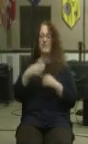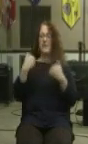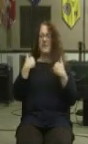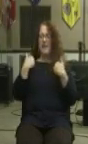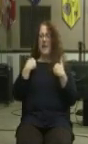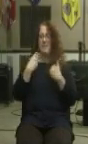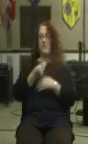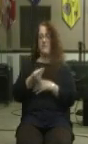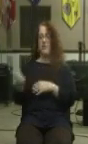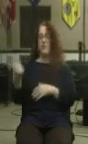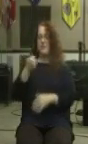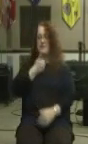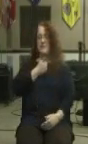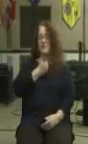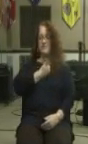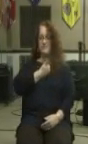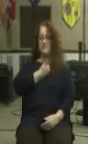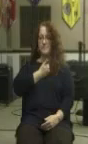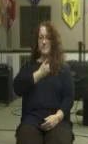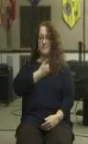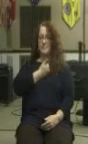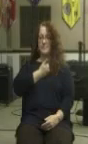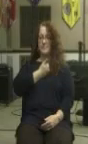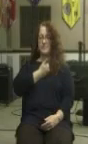I know I have a few.